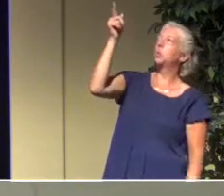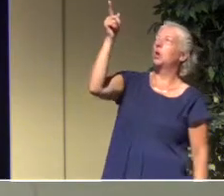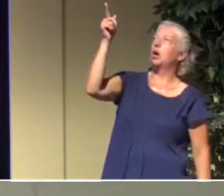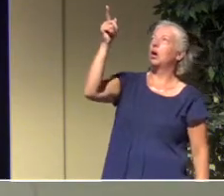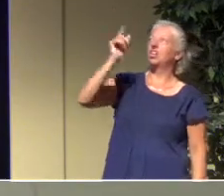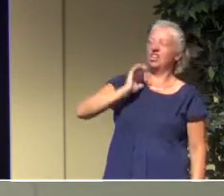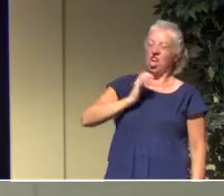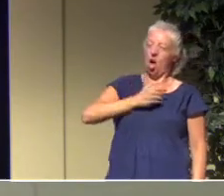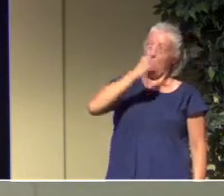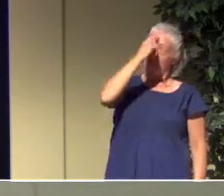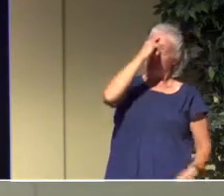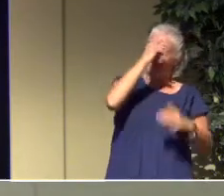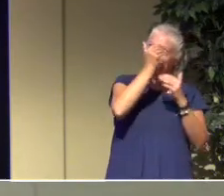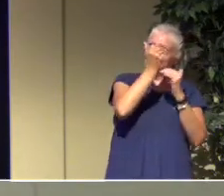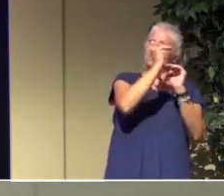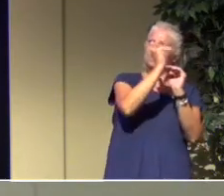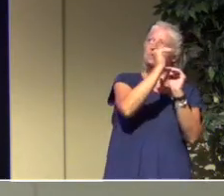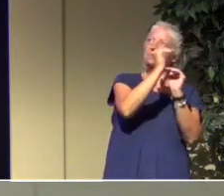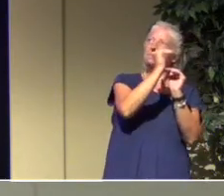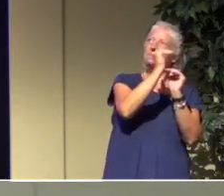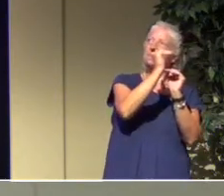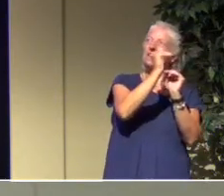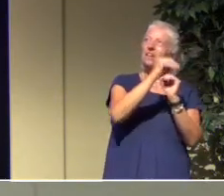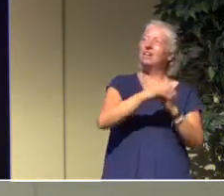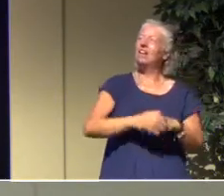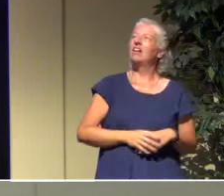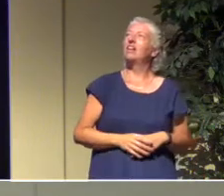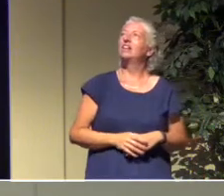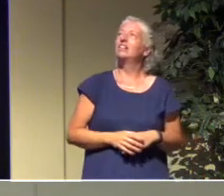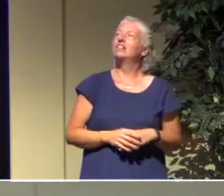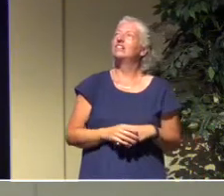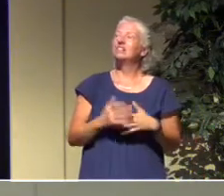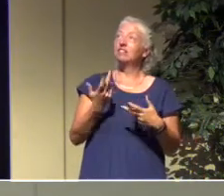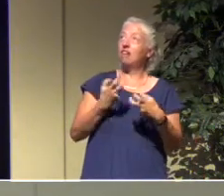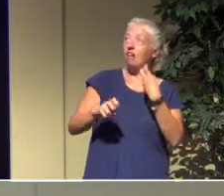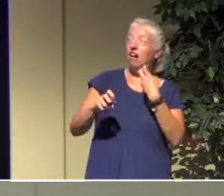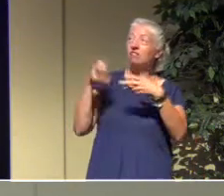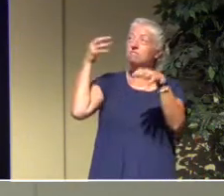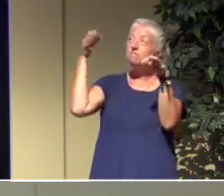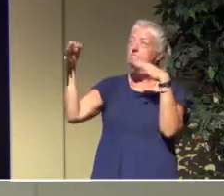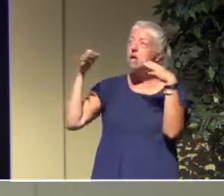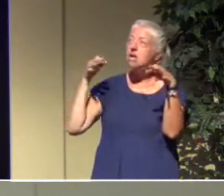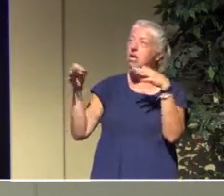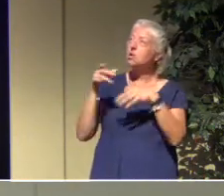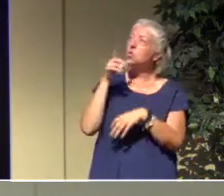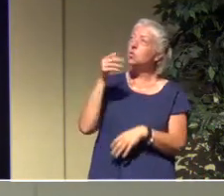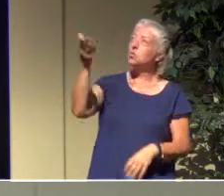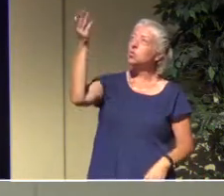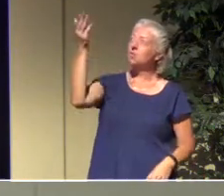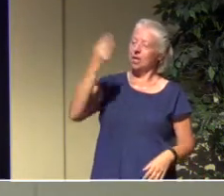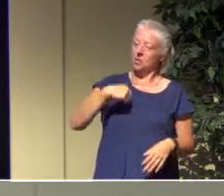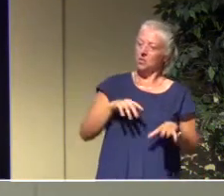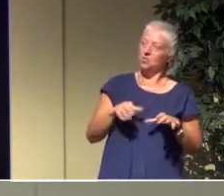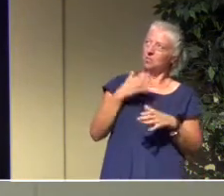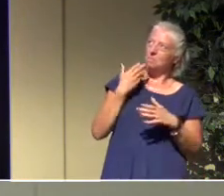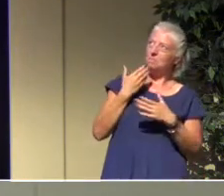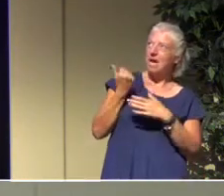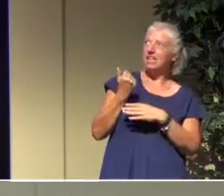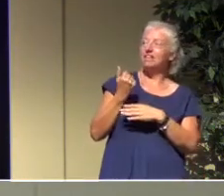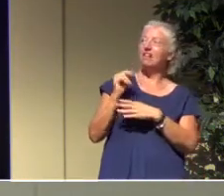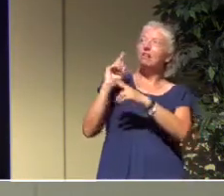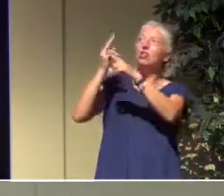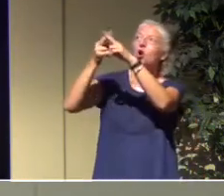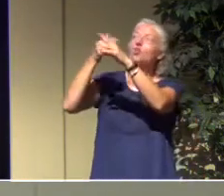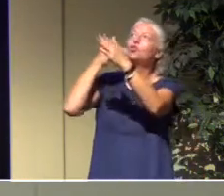Finite mind. It's so hard, but we do our best to call you good and holy